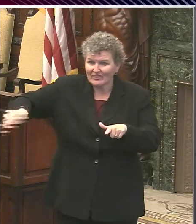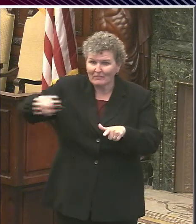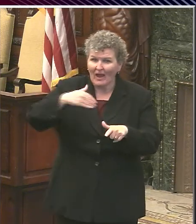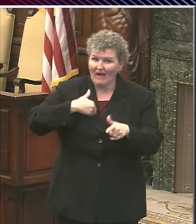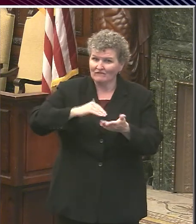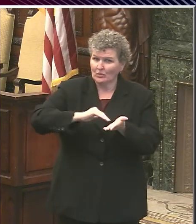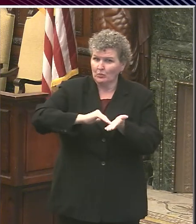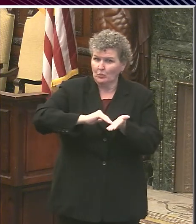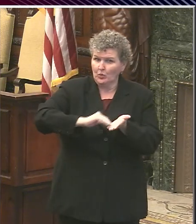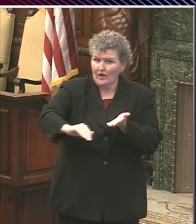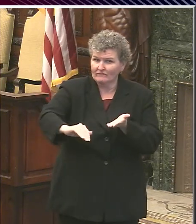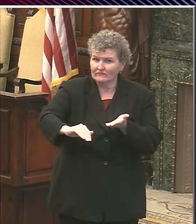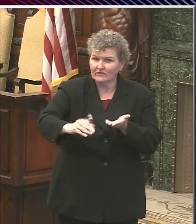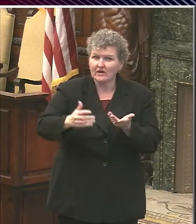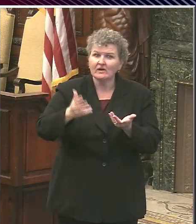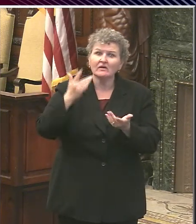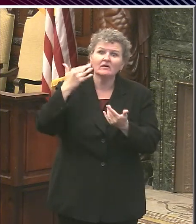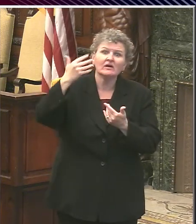season?